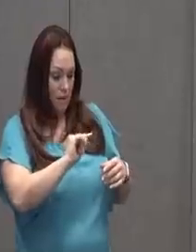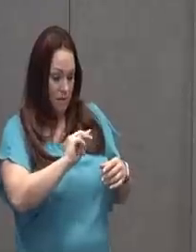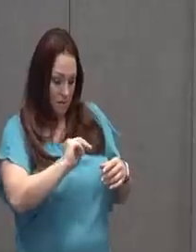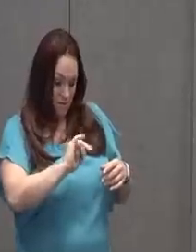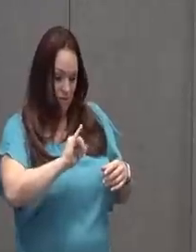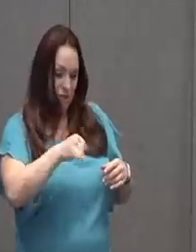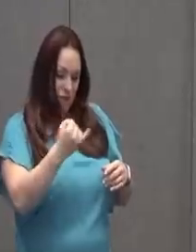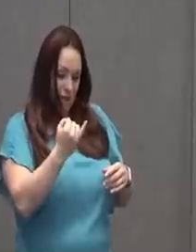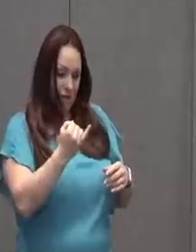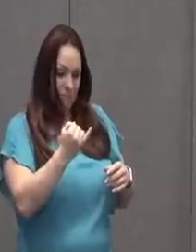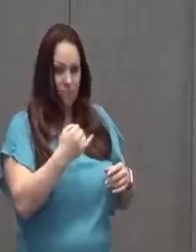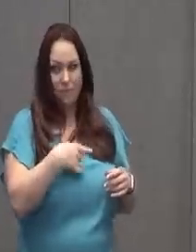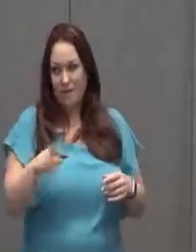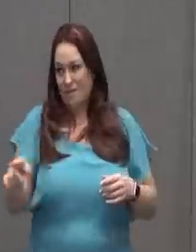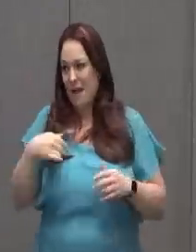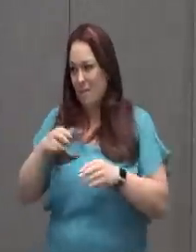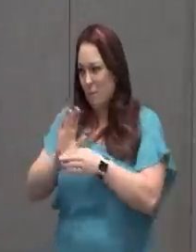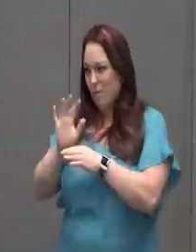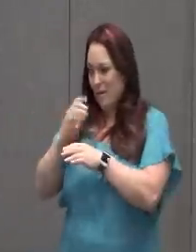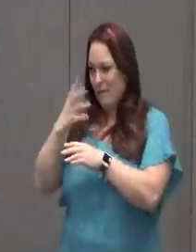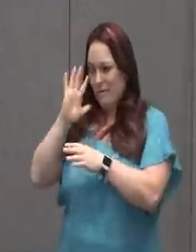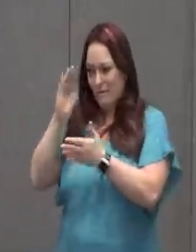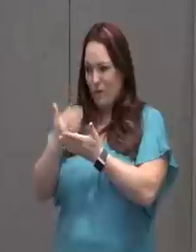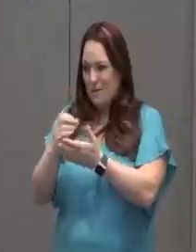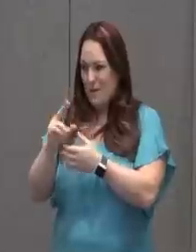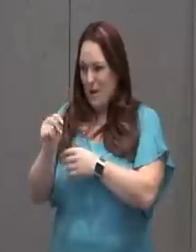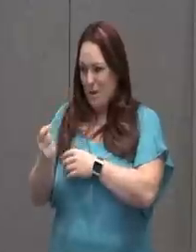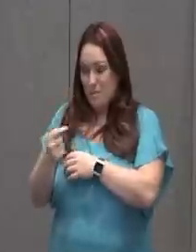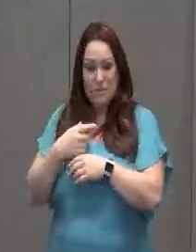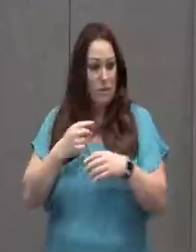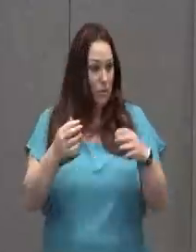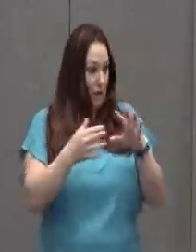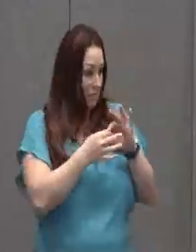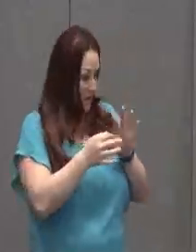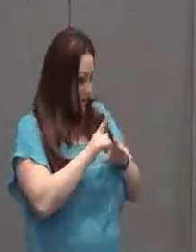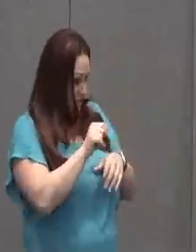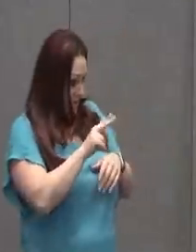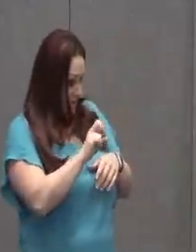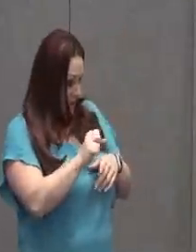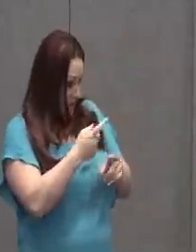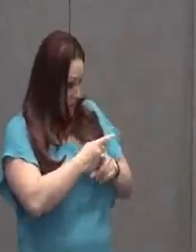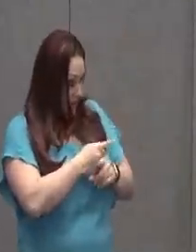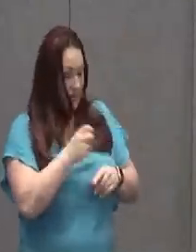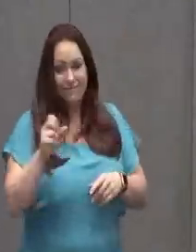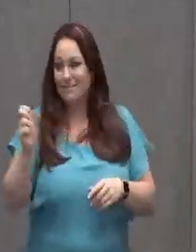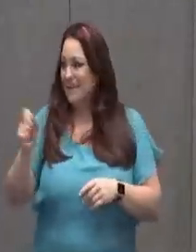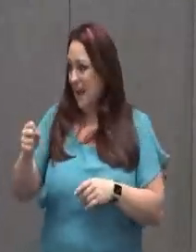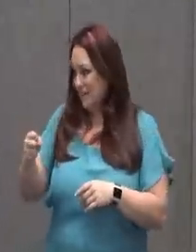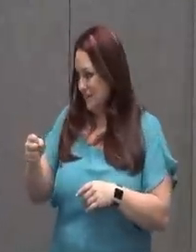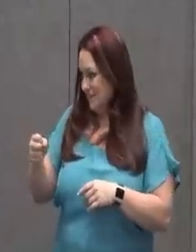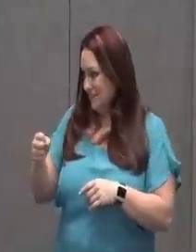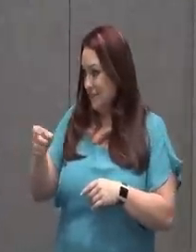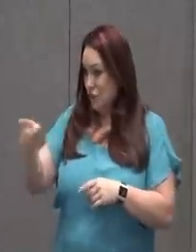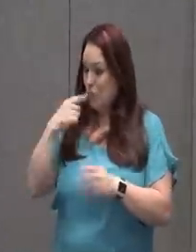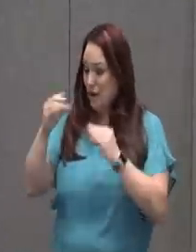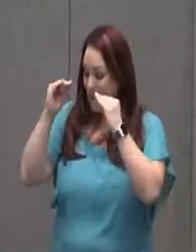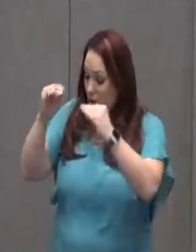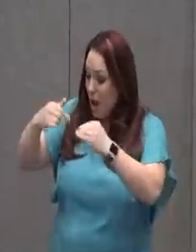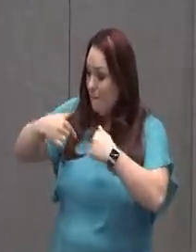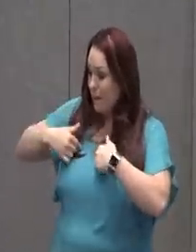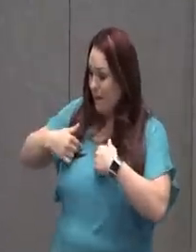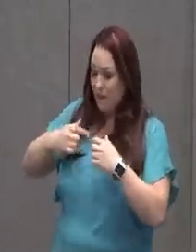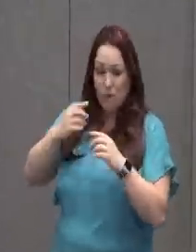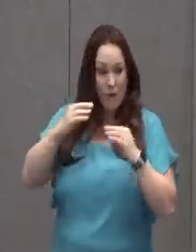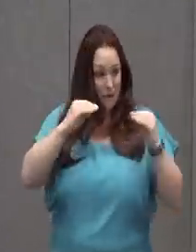So you mentioned lines, right? I did. Yeah. And as I remember, you taught me about lines. Yeah, that's right. In